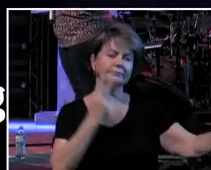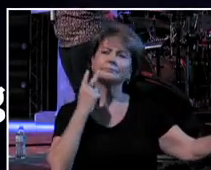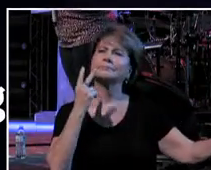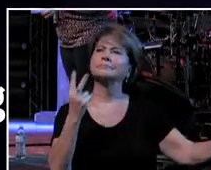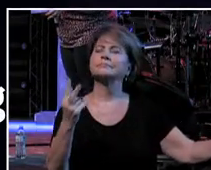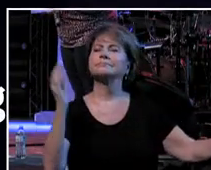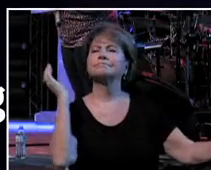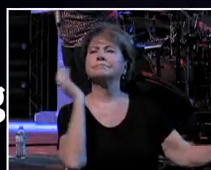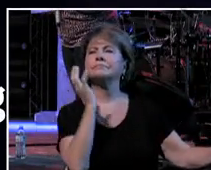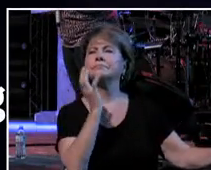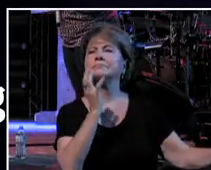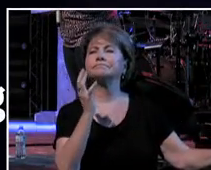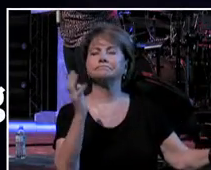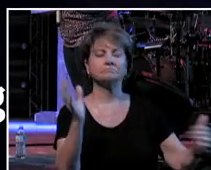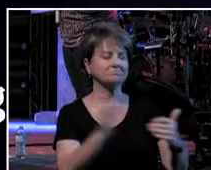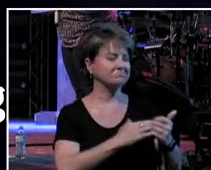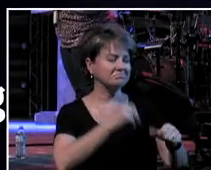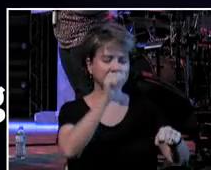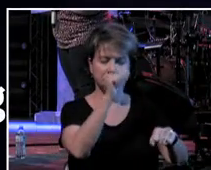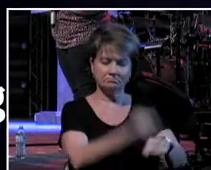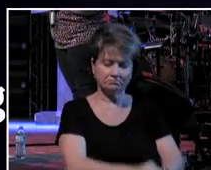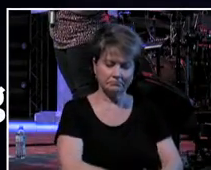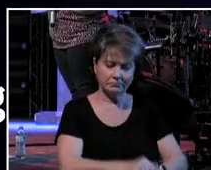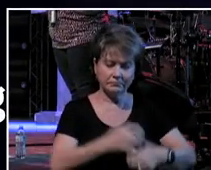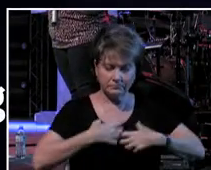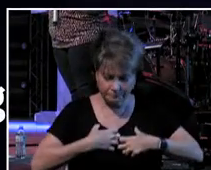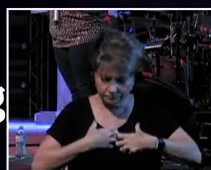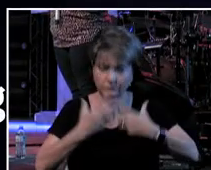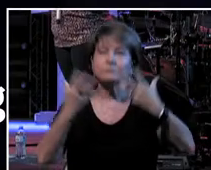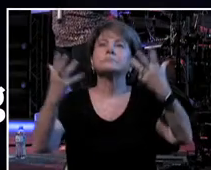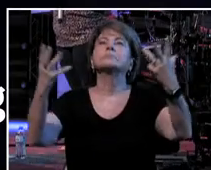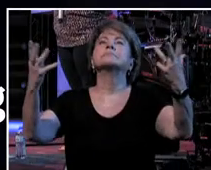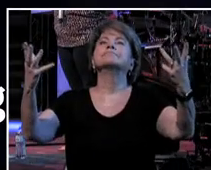Even the rocks cry out, so